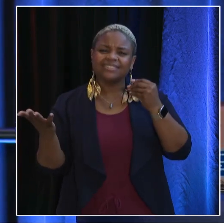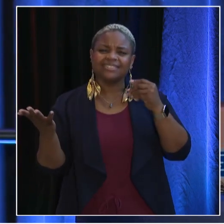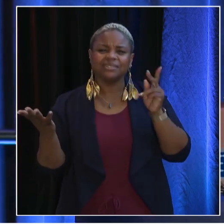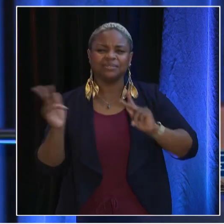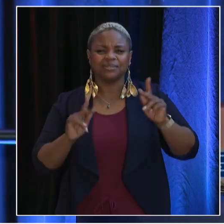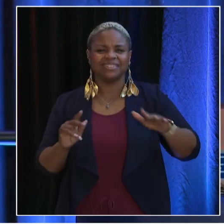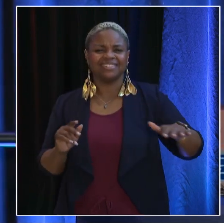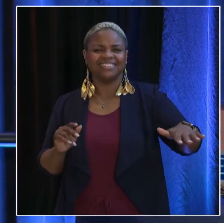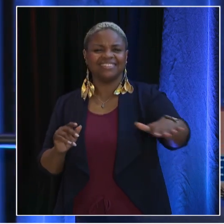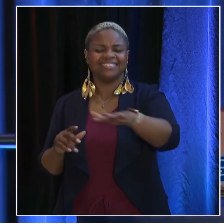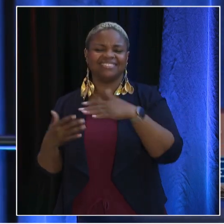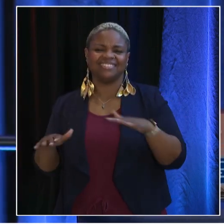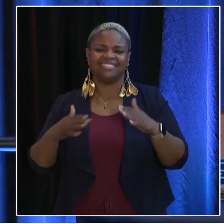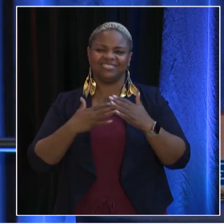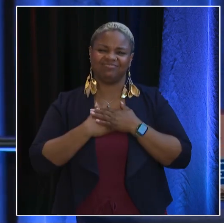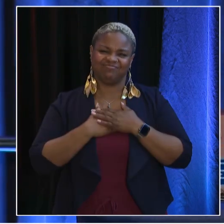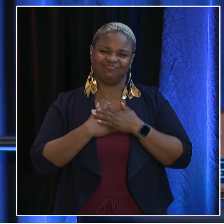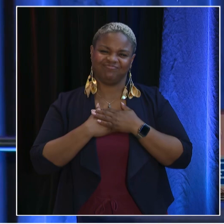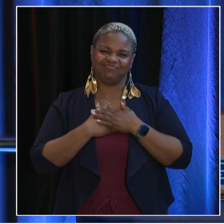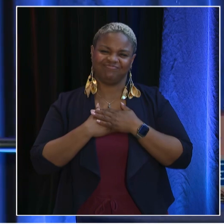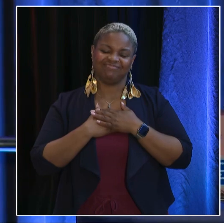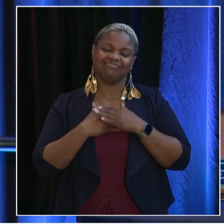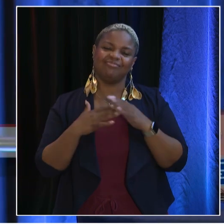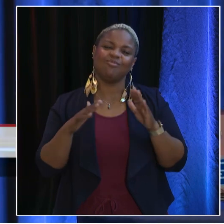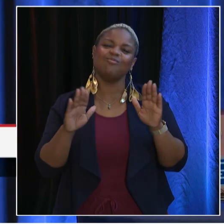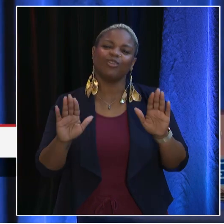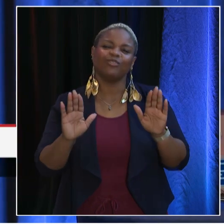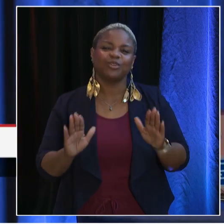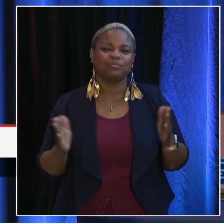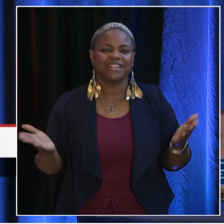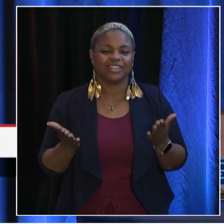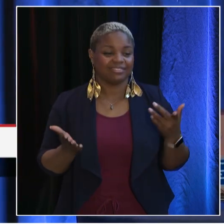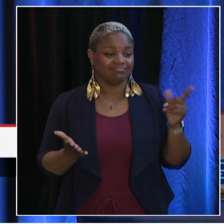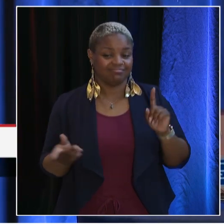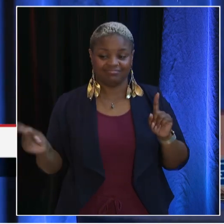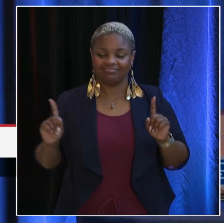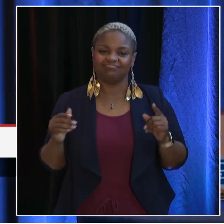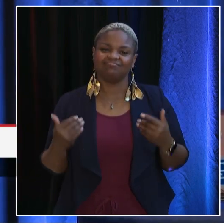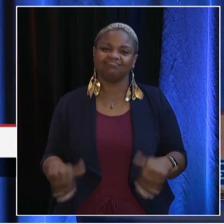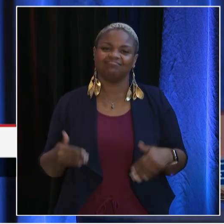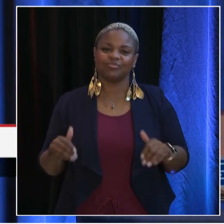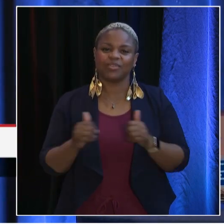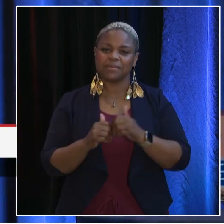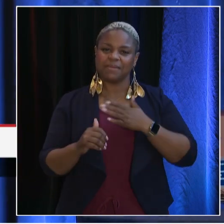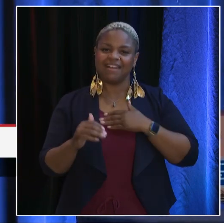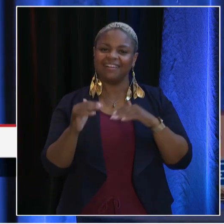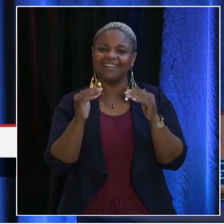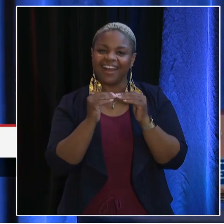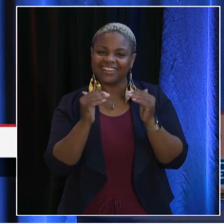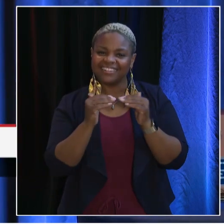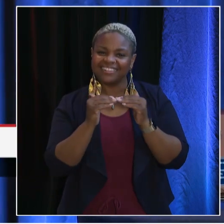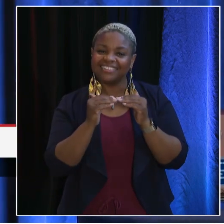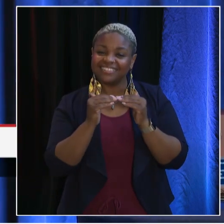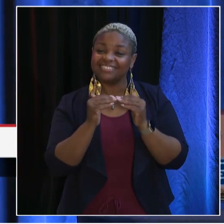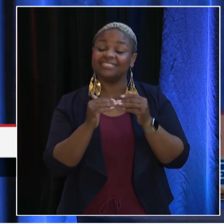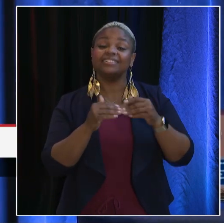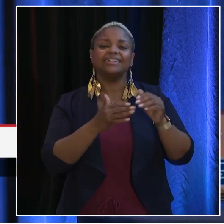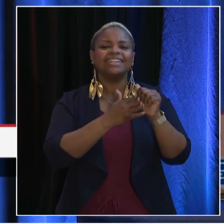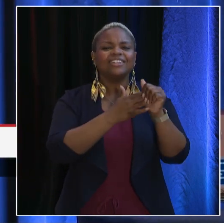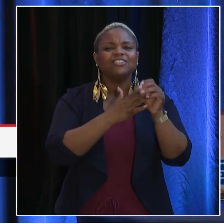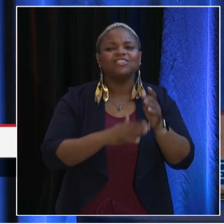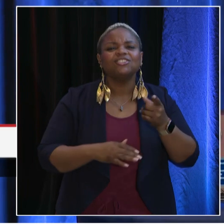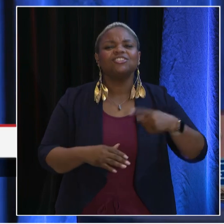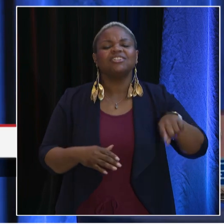So wonderful to be joined by my colleagues in leadership. And I want to